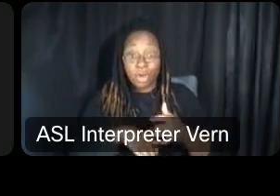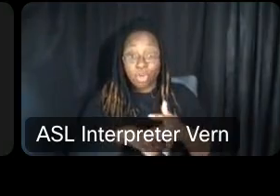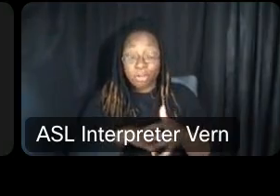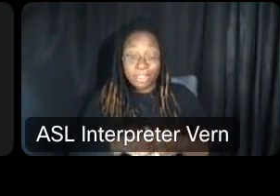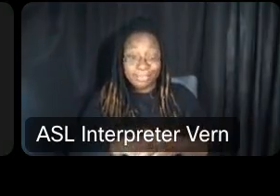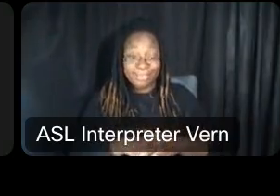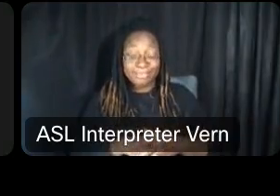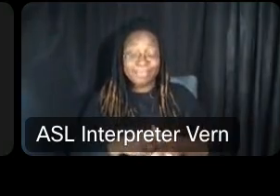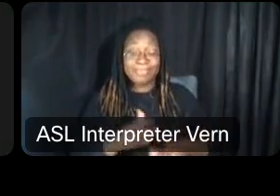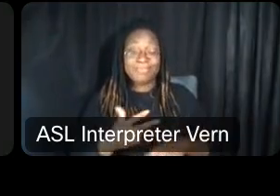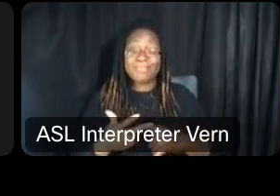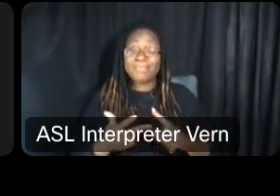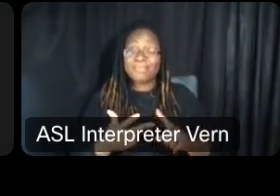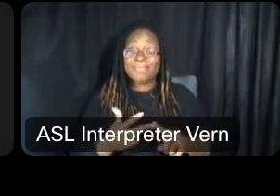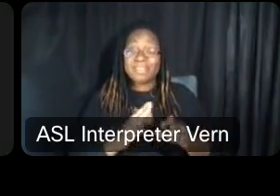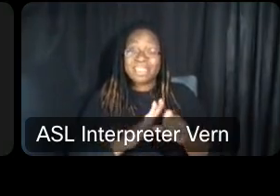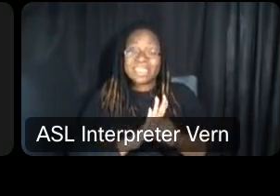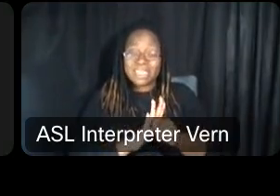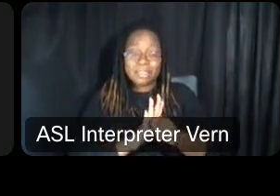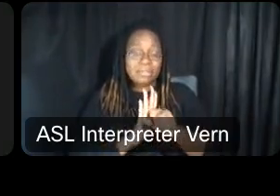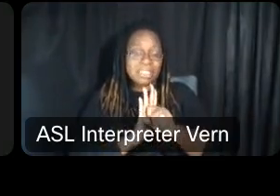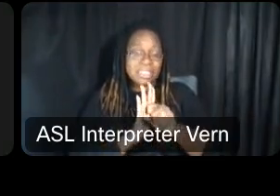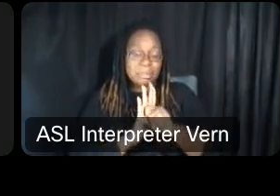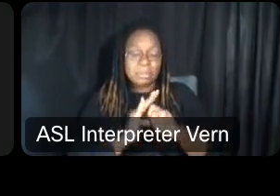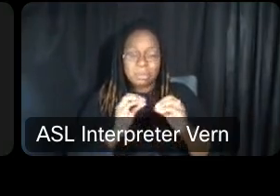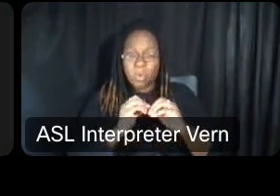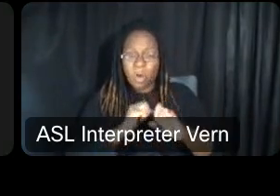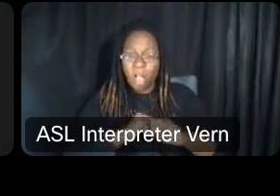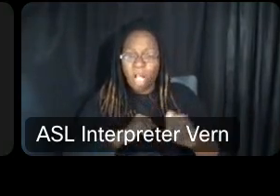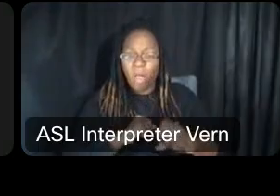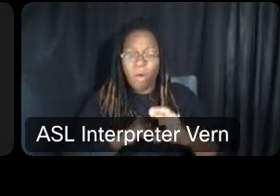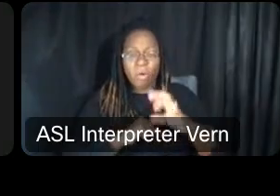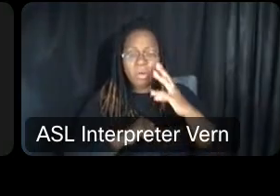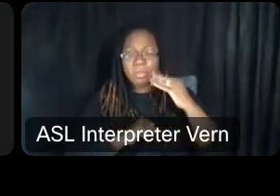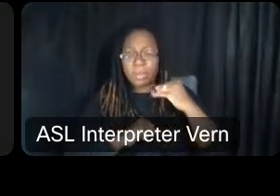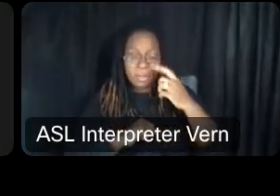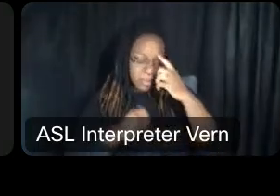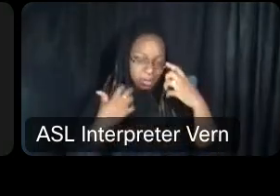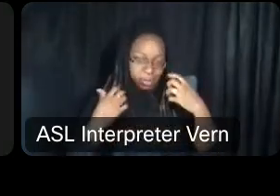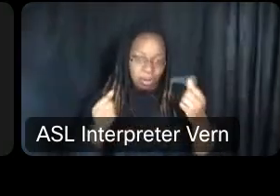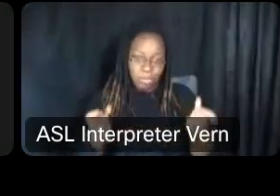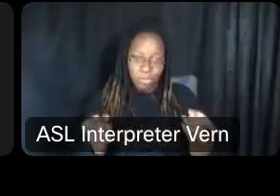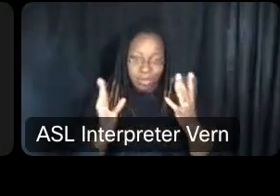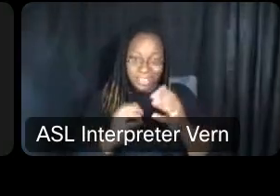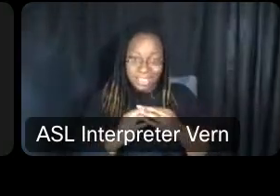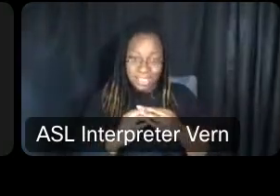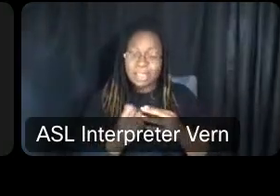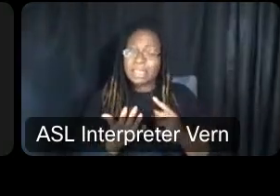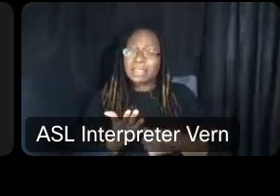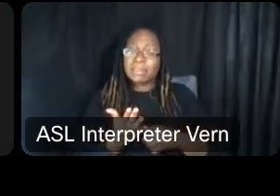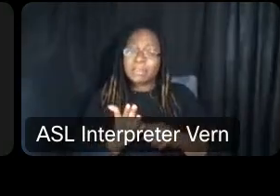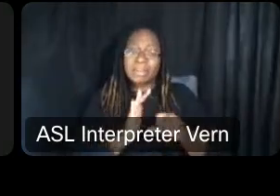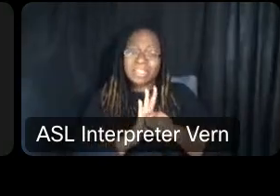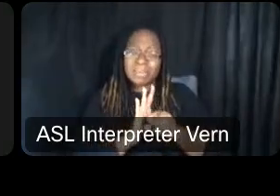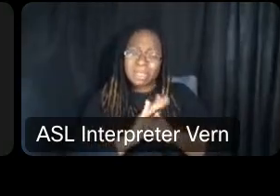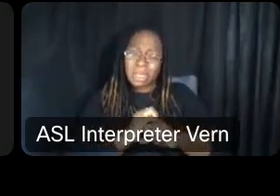exacerbation of symptoms or experiencing mental health crisis. Many times when we see symptoms increasing or we see there's